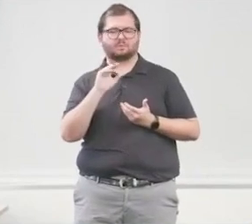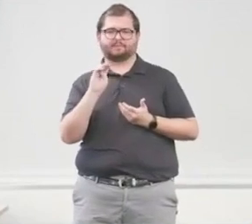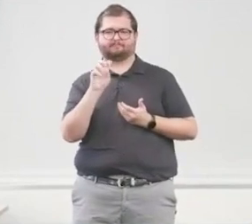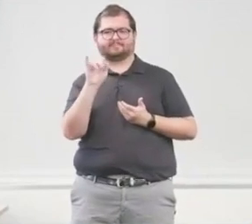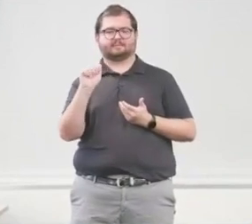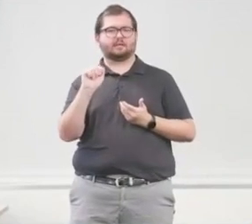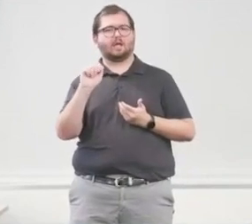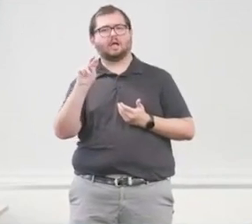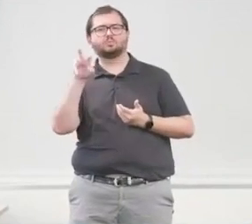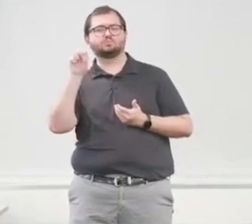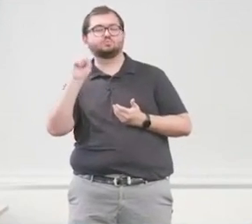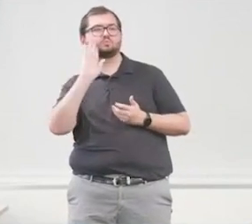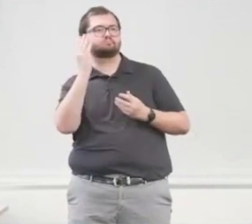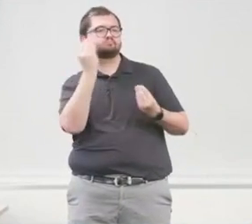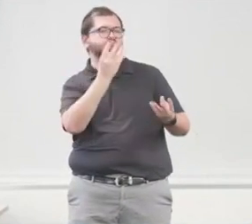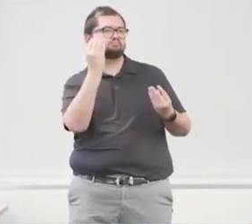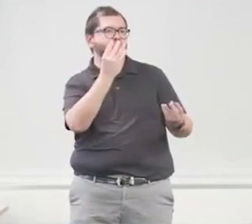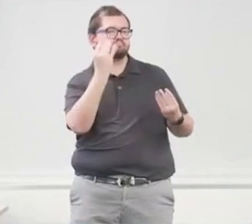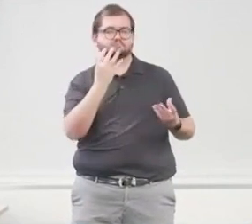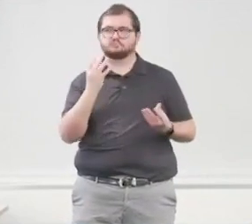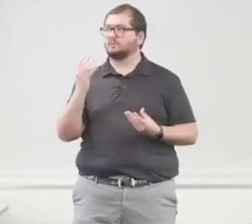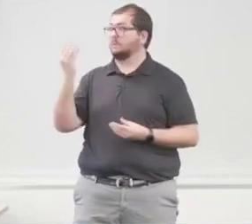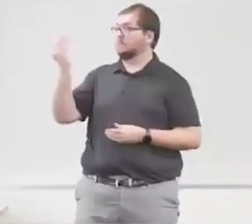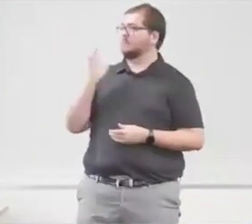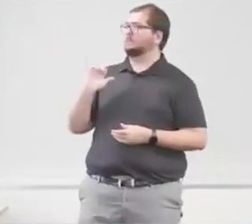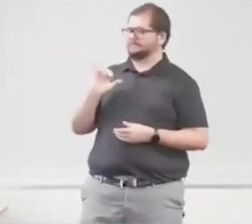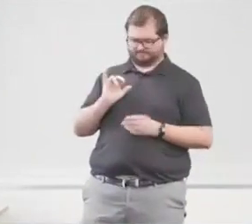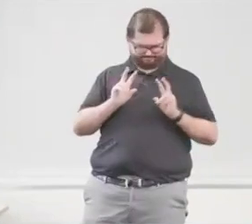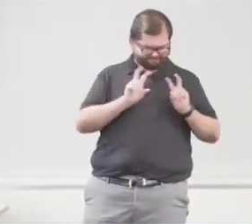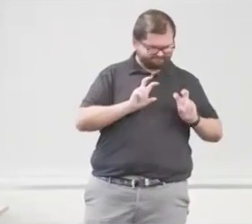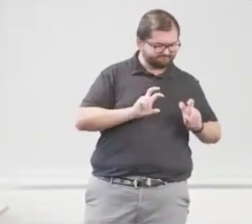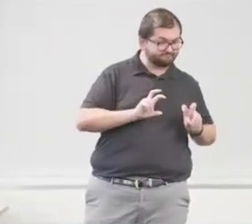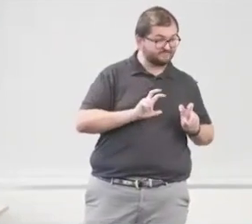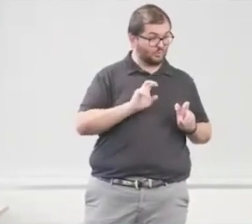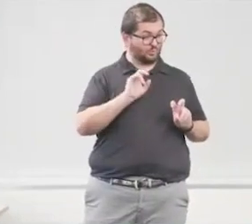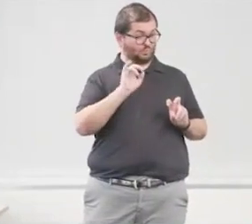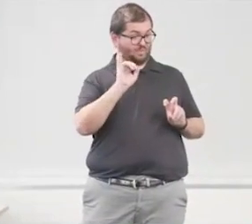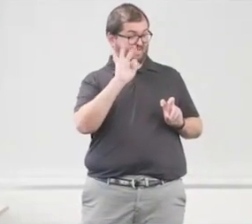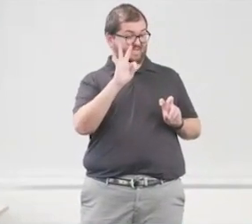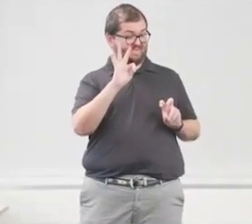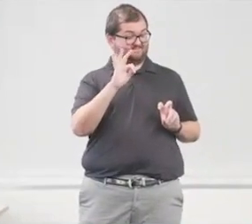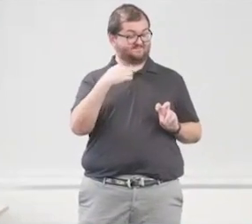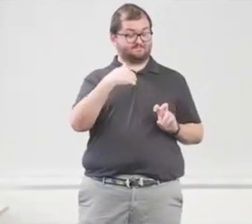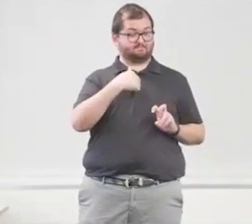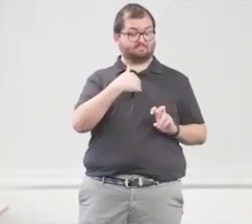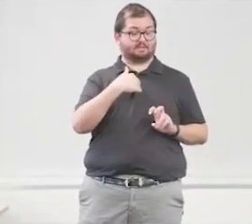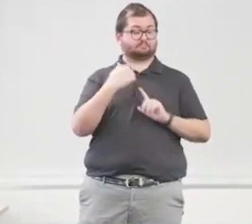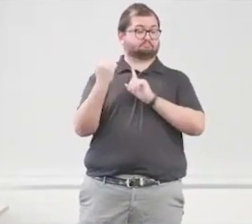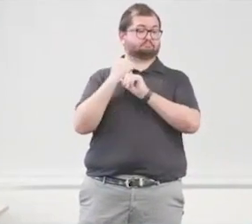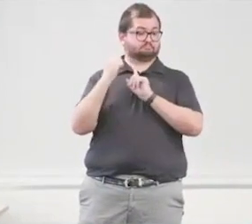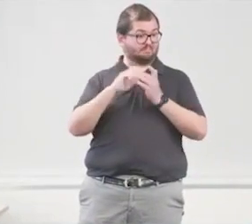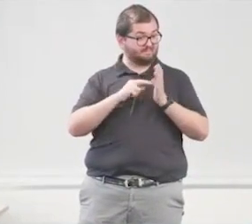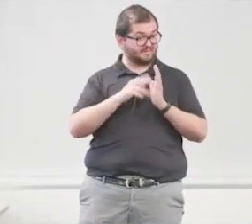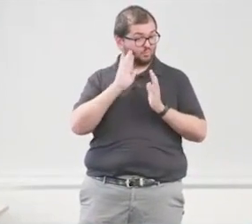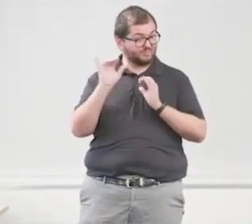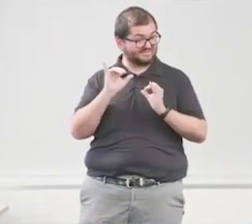And then take a look inside, look back at your entity and say, hey, would we have fallen for this? Would this have been a problem for us? And that goes back to, that all ties in